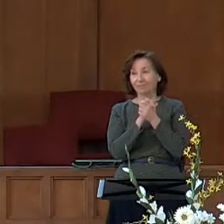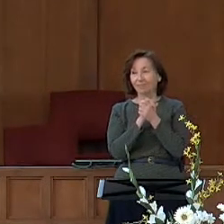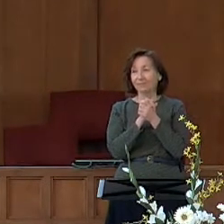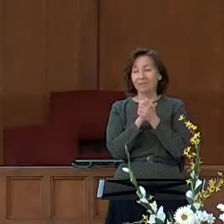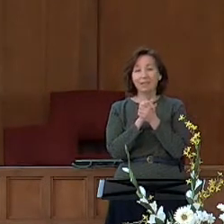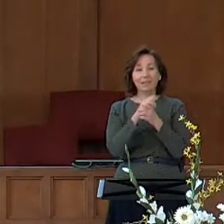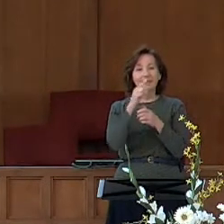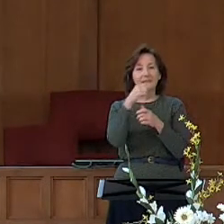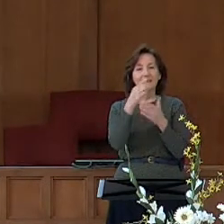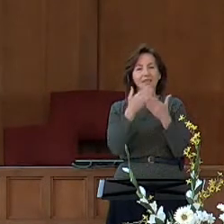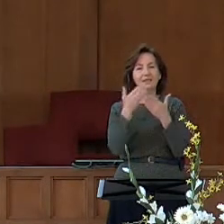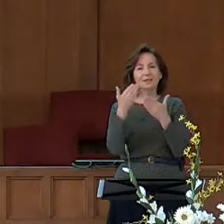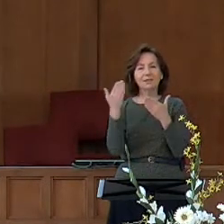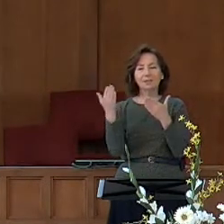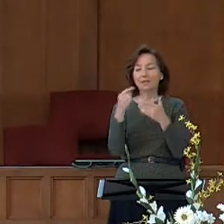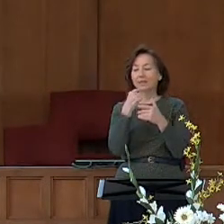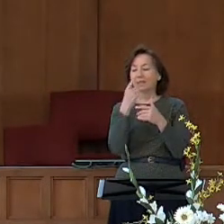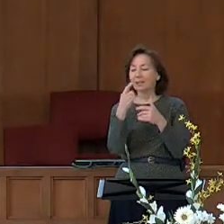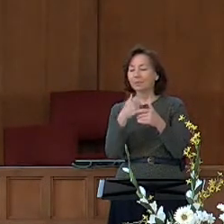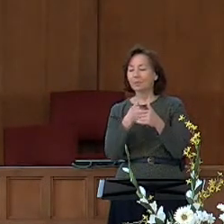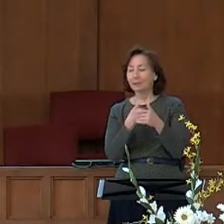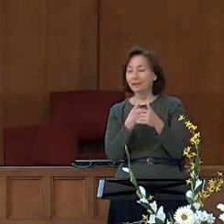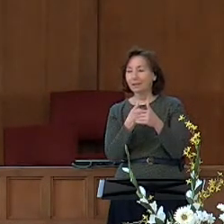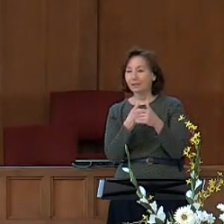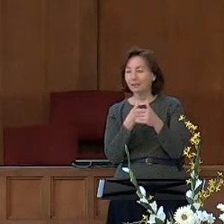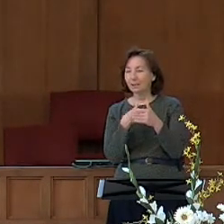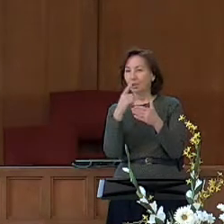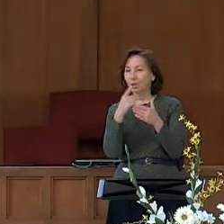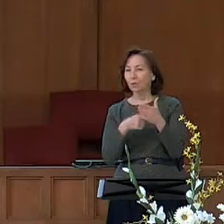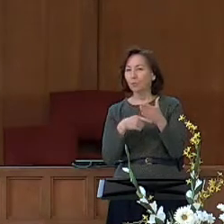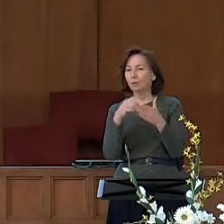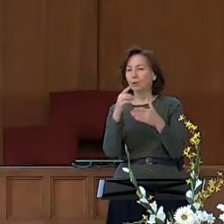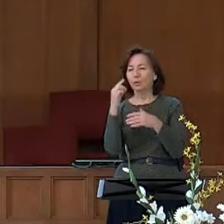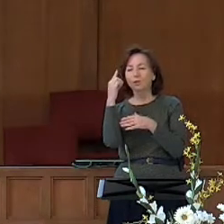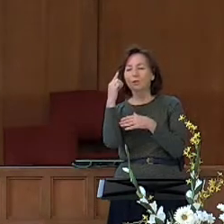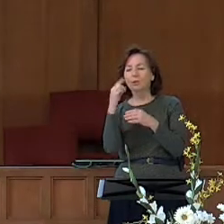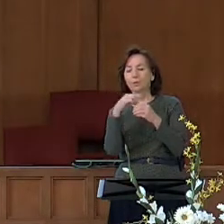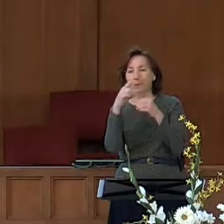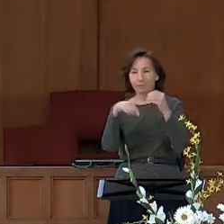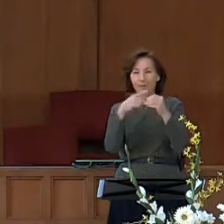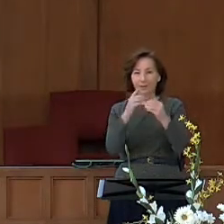say something. Tell me what you're most concerned about.